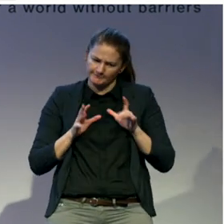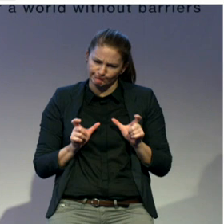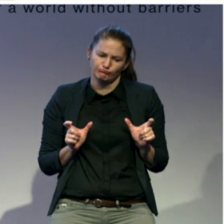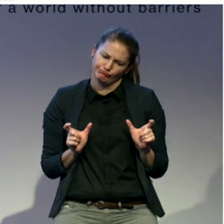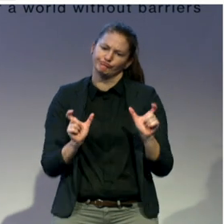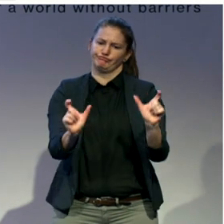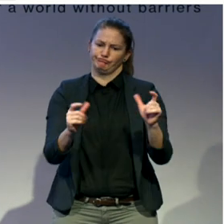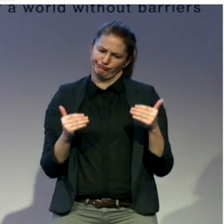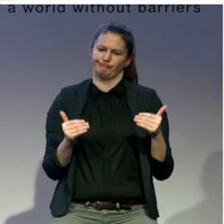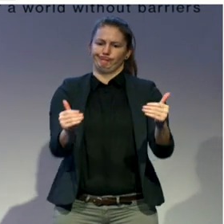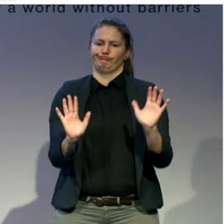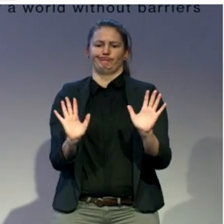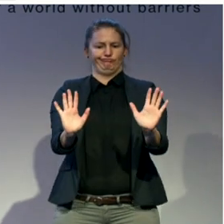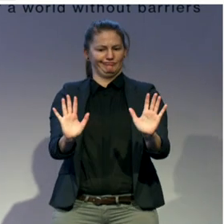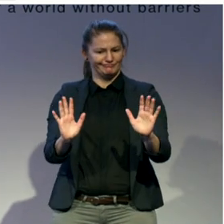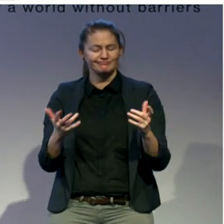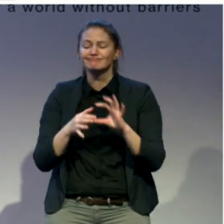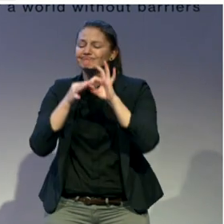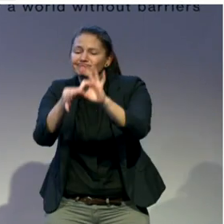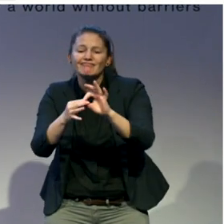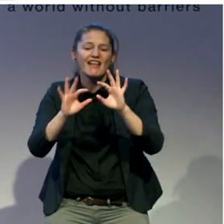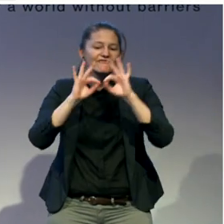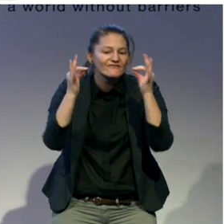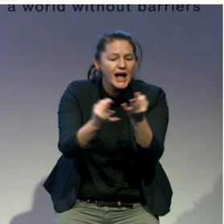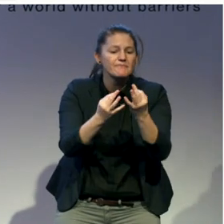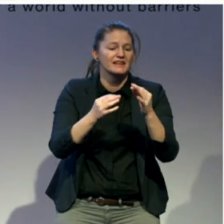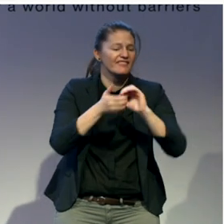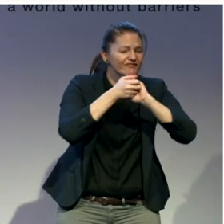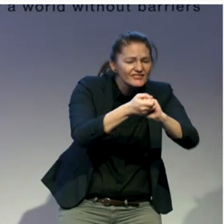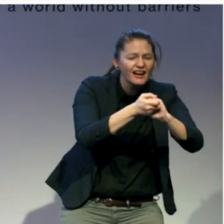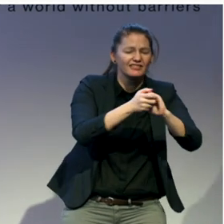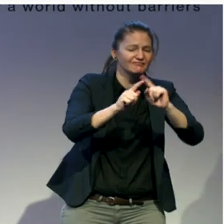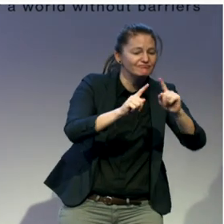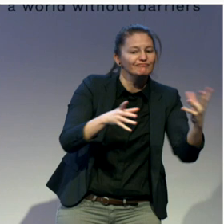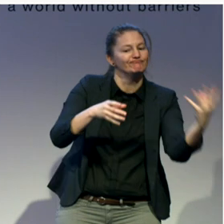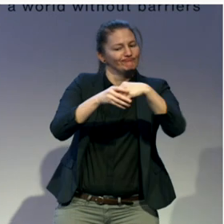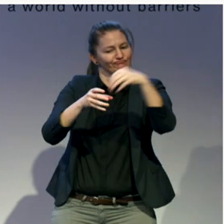to share with you 2 personal stories of Hagit and Yuval.